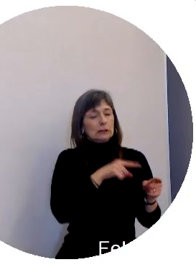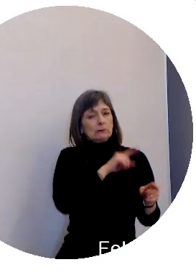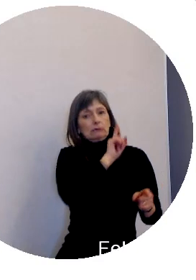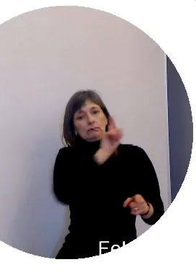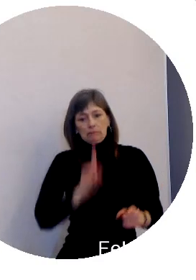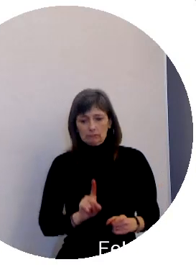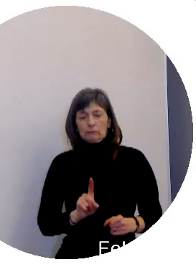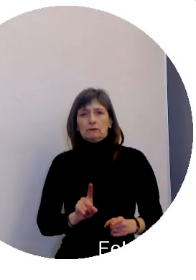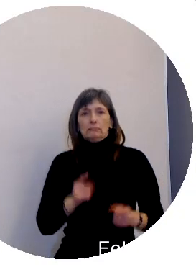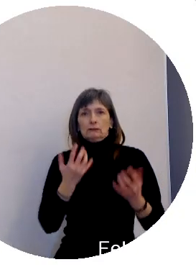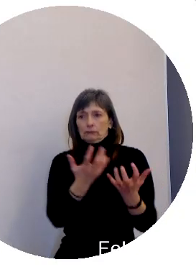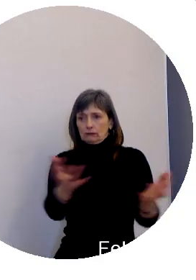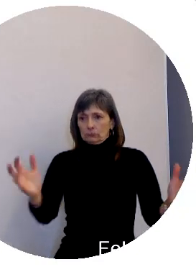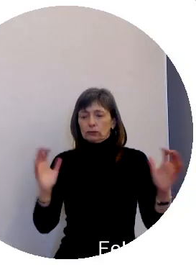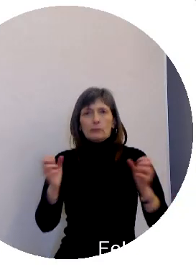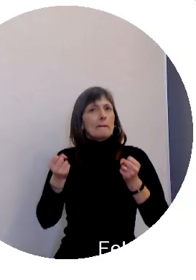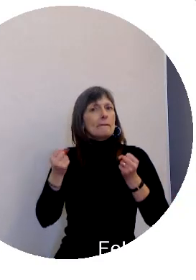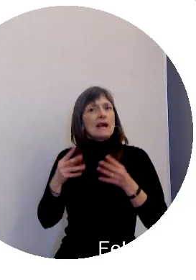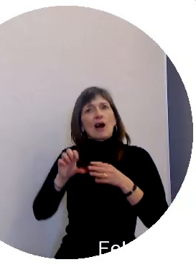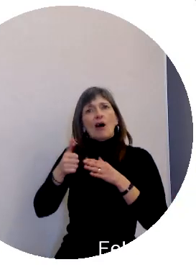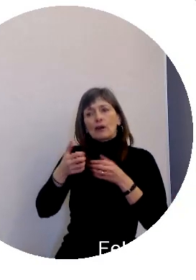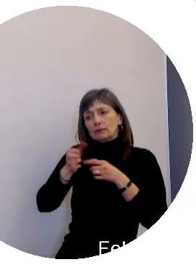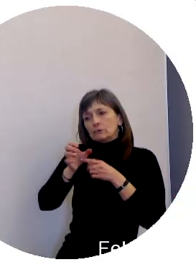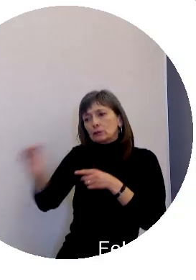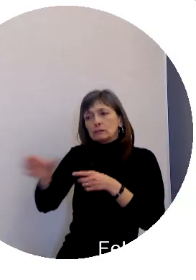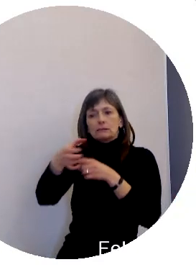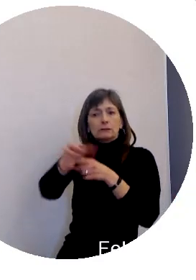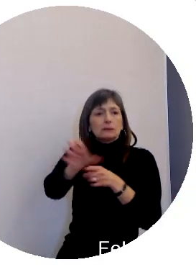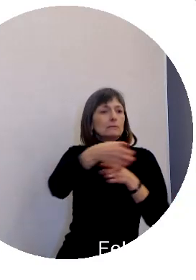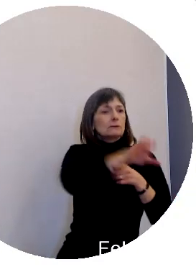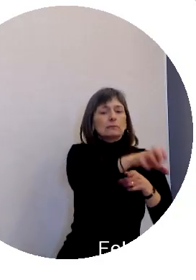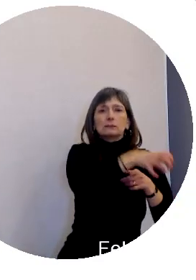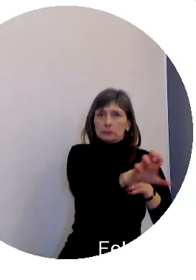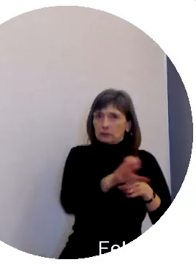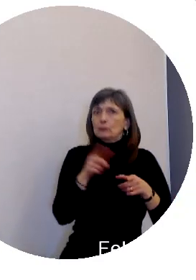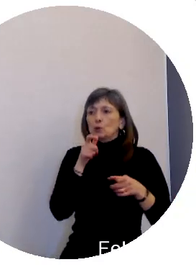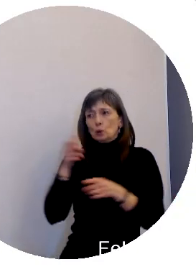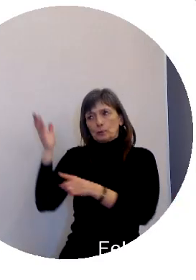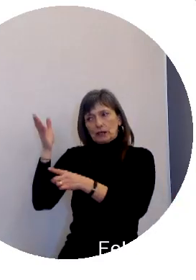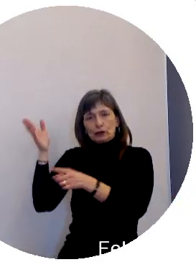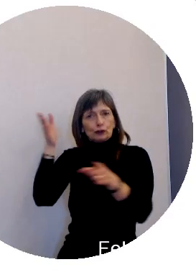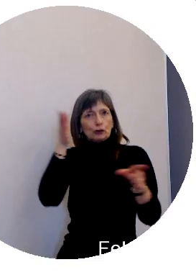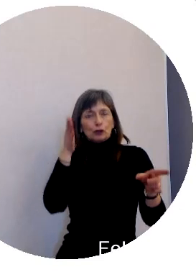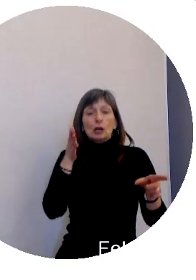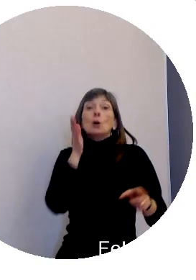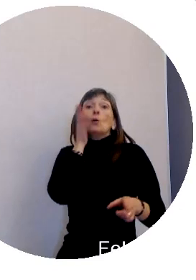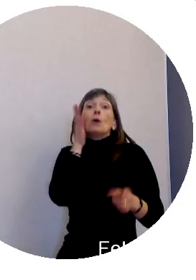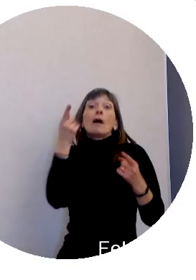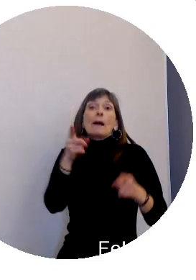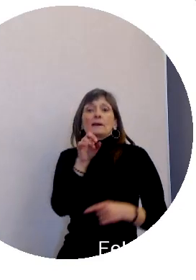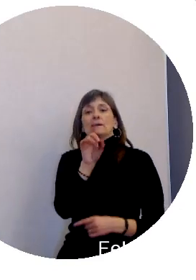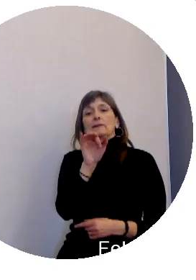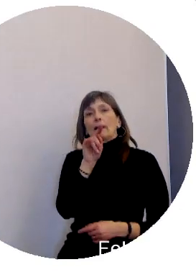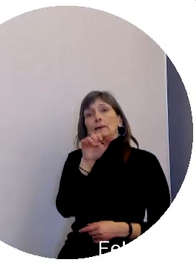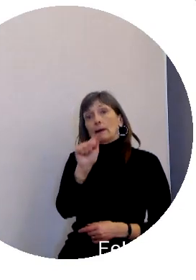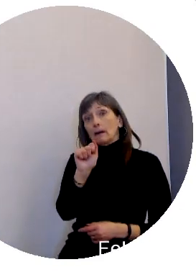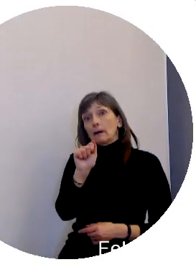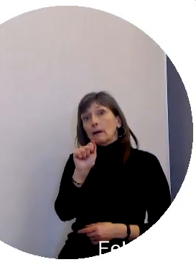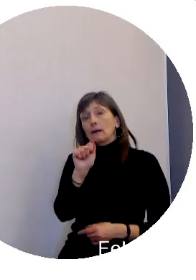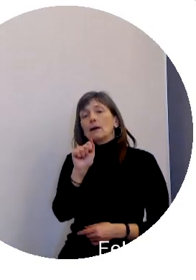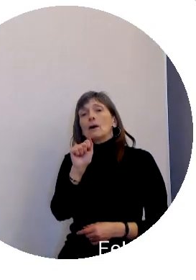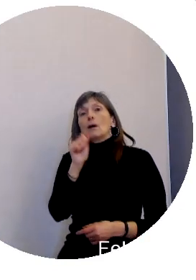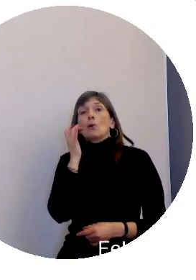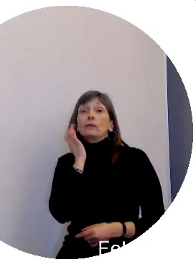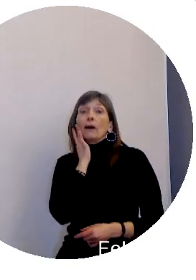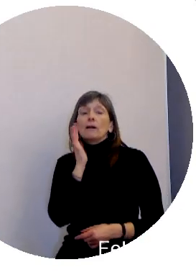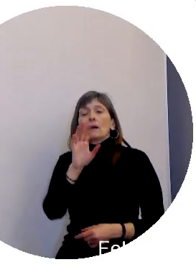own breakout sessions being led by our very own talent in this province. That'll take place at the Delta Hotel on the March 10th